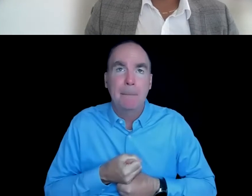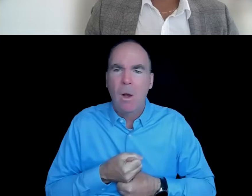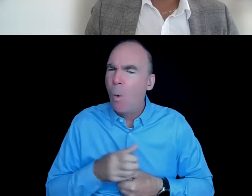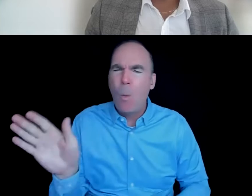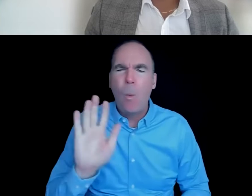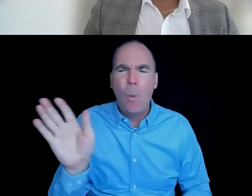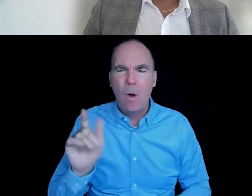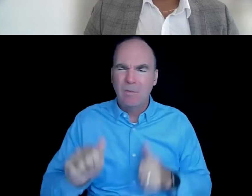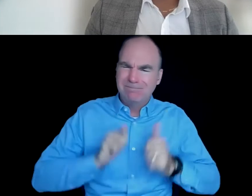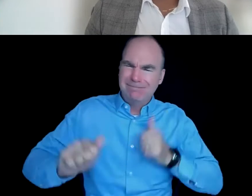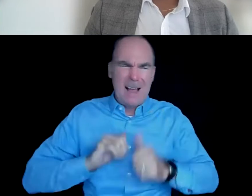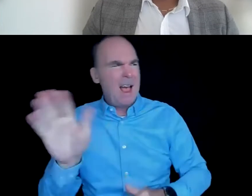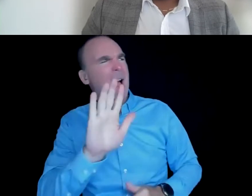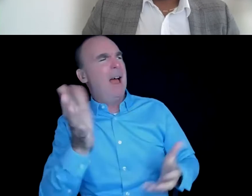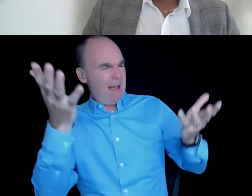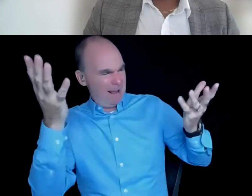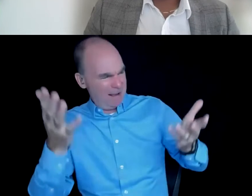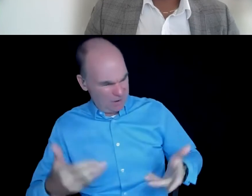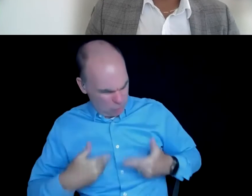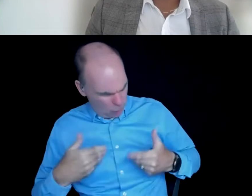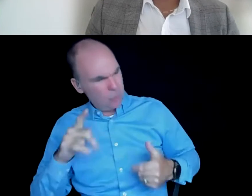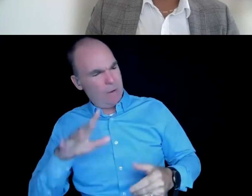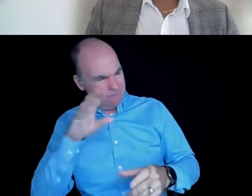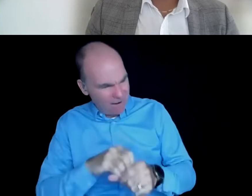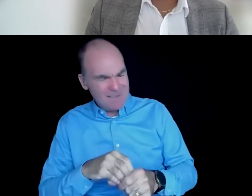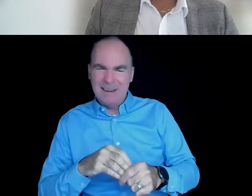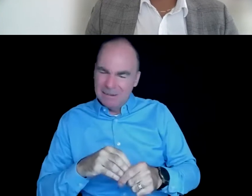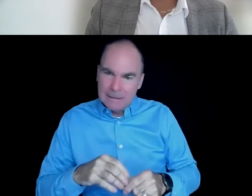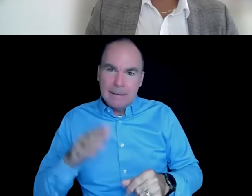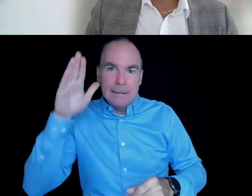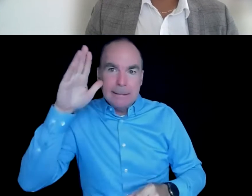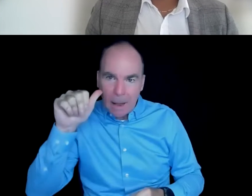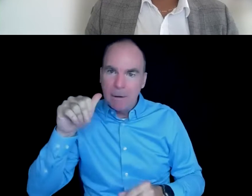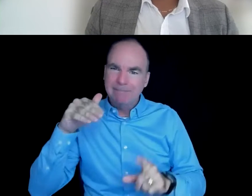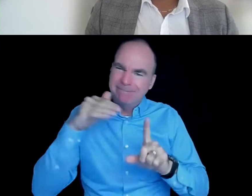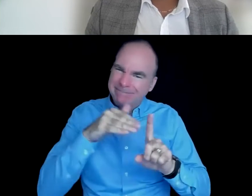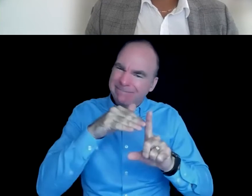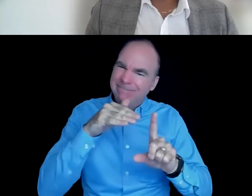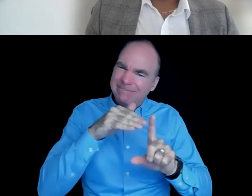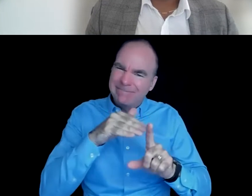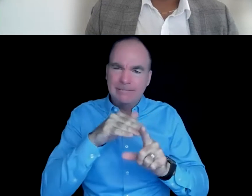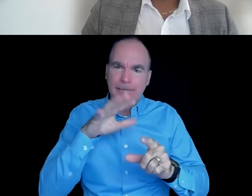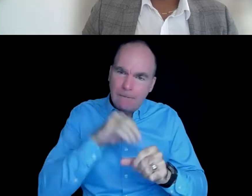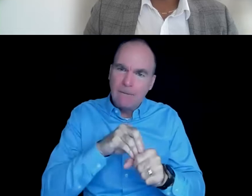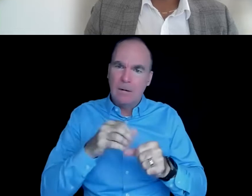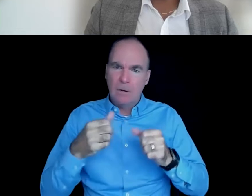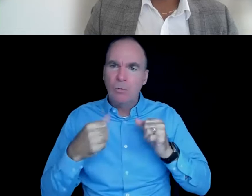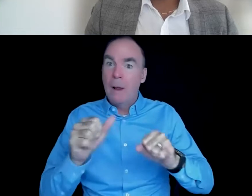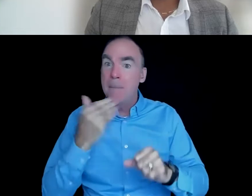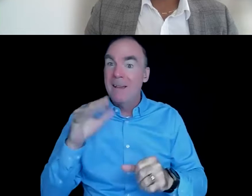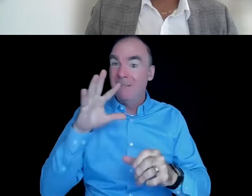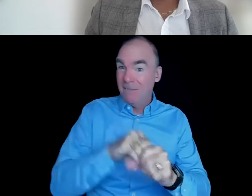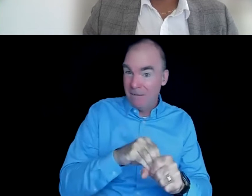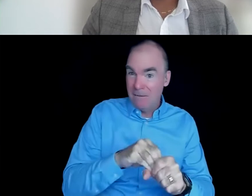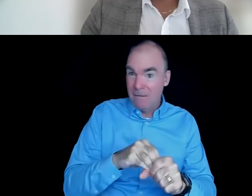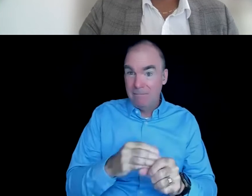any progress. So I think as youth leaders, we need to continue being advocates, even if when the future seems bleak, but so that our issues can be